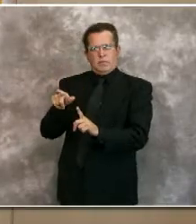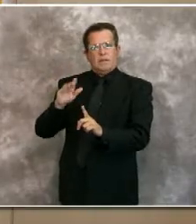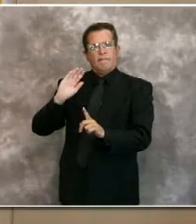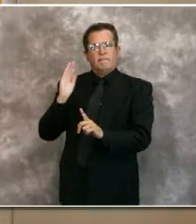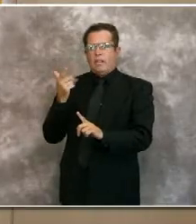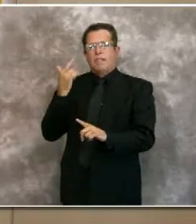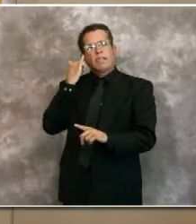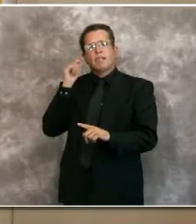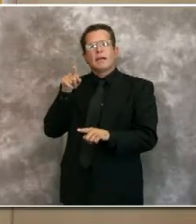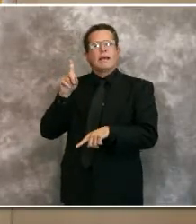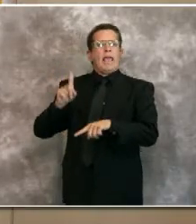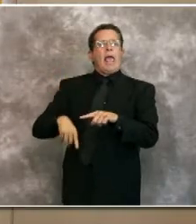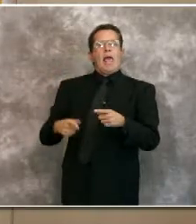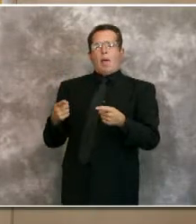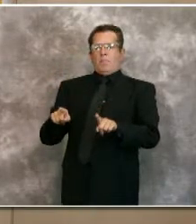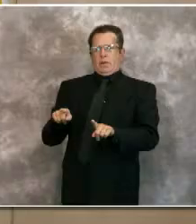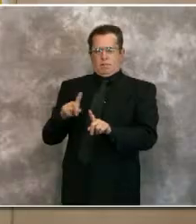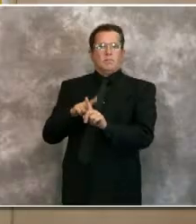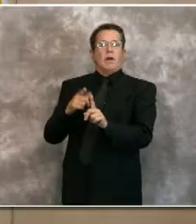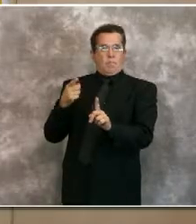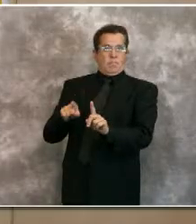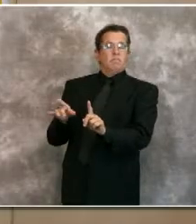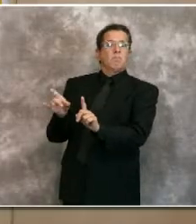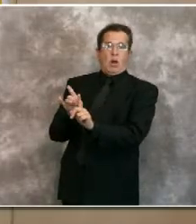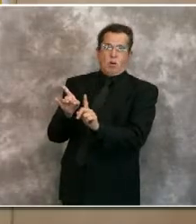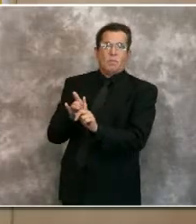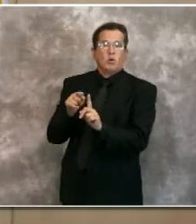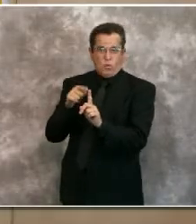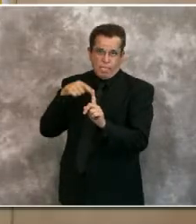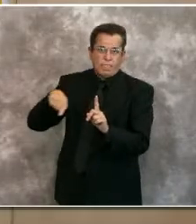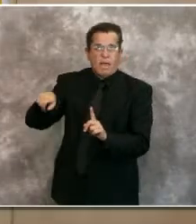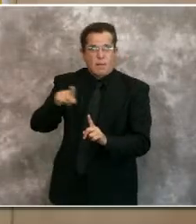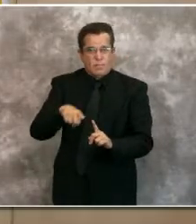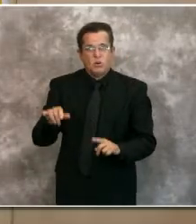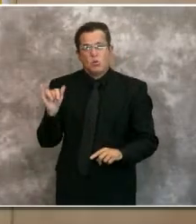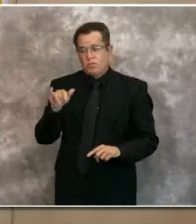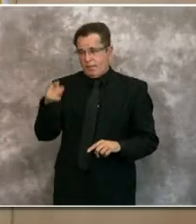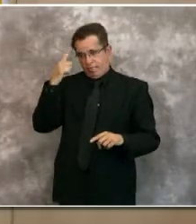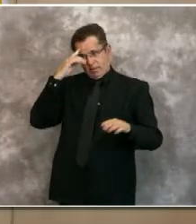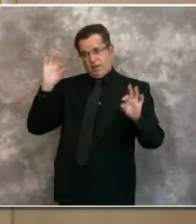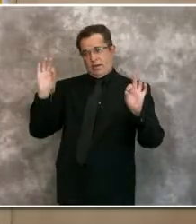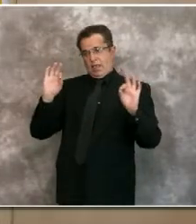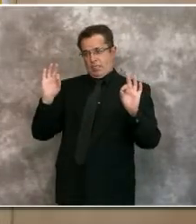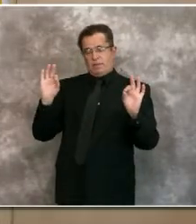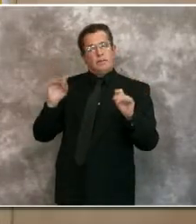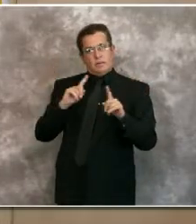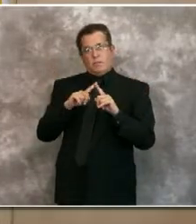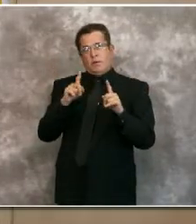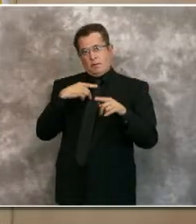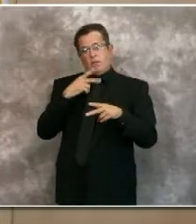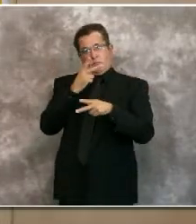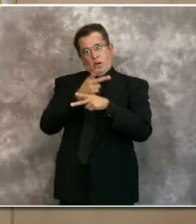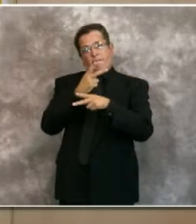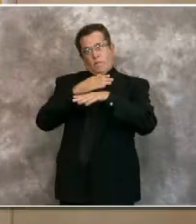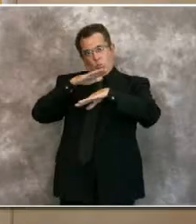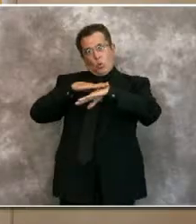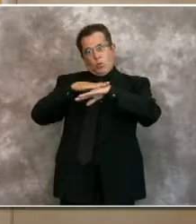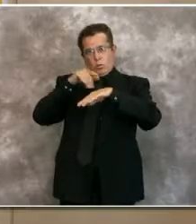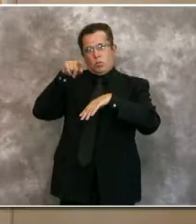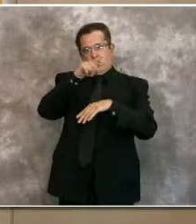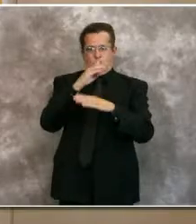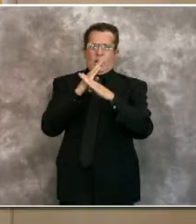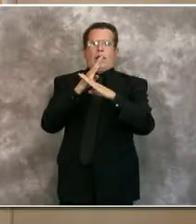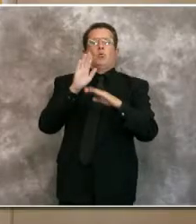feel invincible. Now more than ever, it is vital that we take precautions to guard our personal and collective